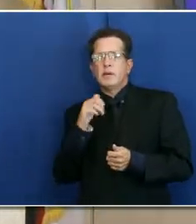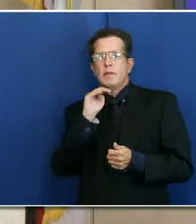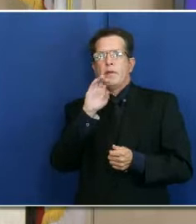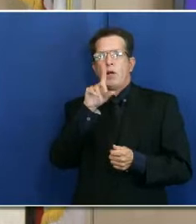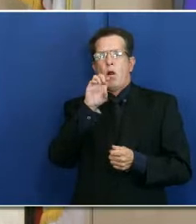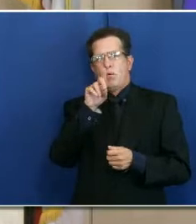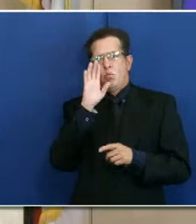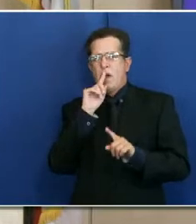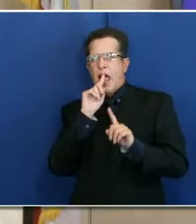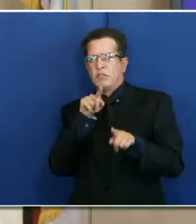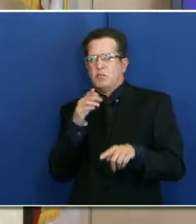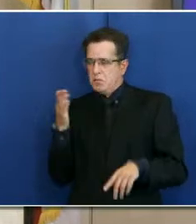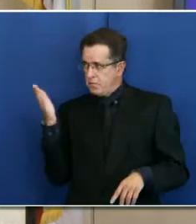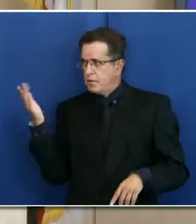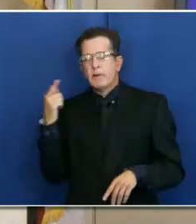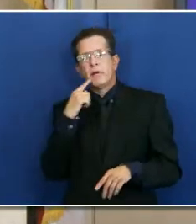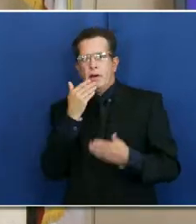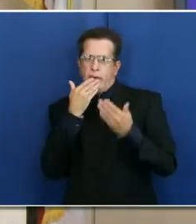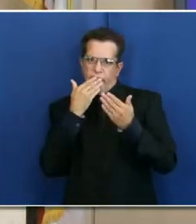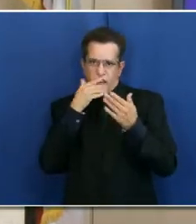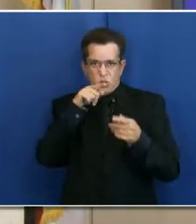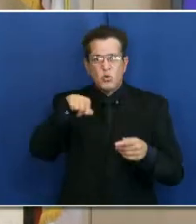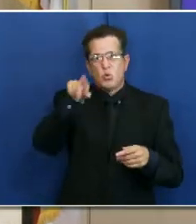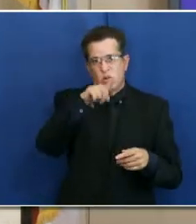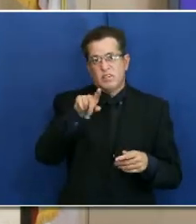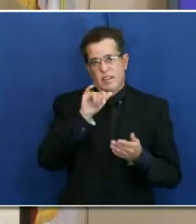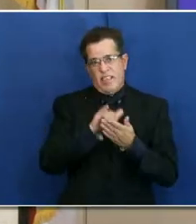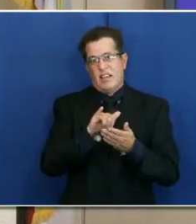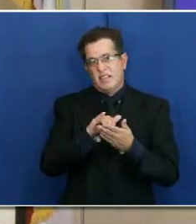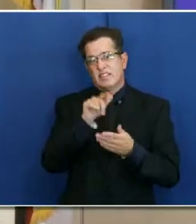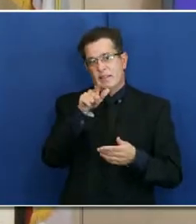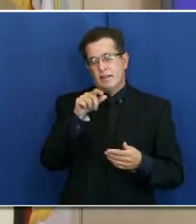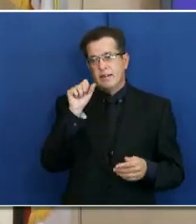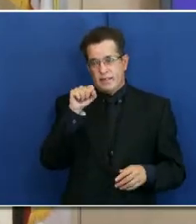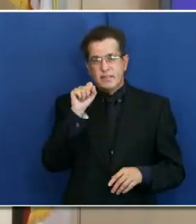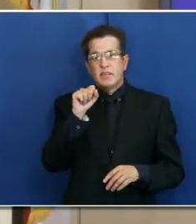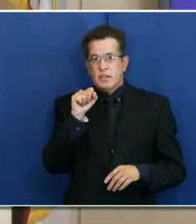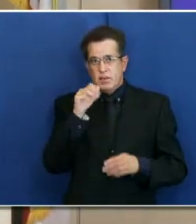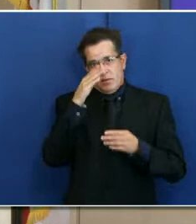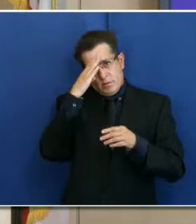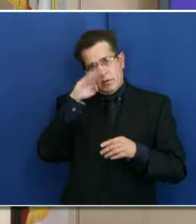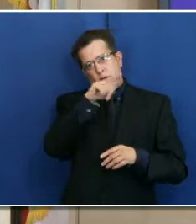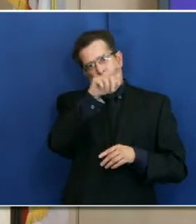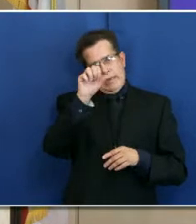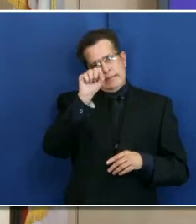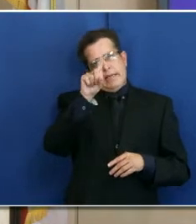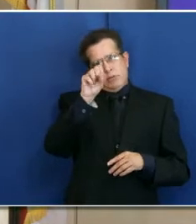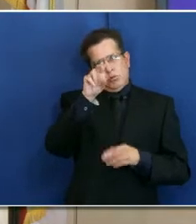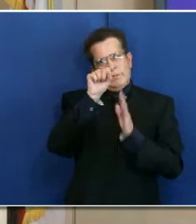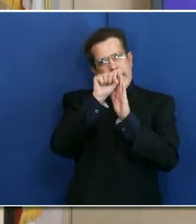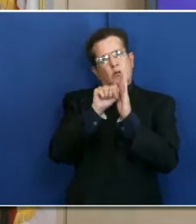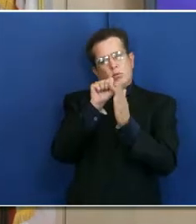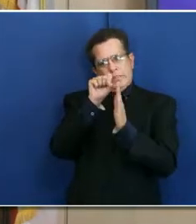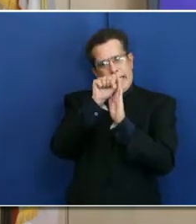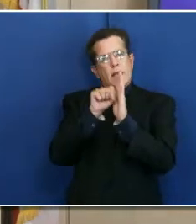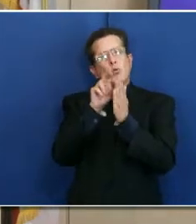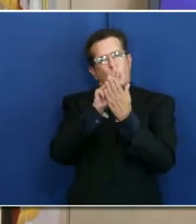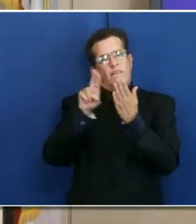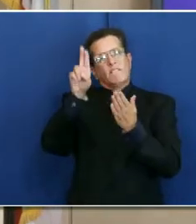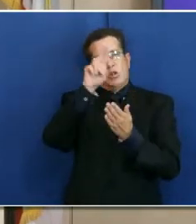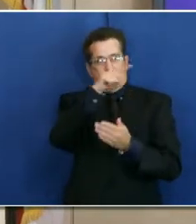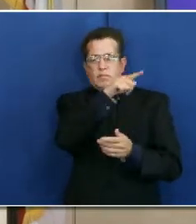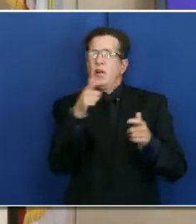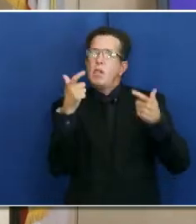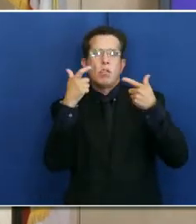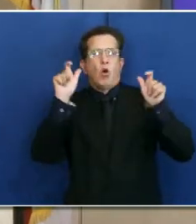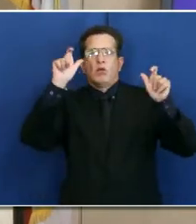Yes, thank you for asking that question. As you know, the San Diego State University community is really large. There